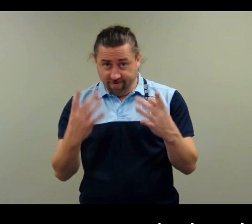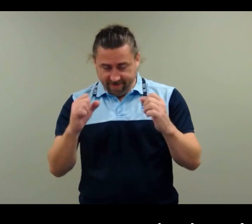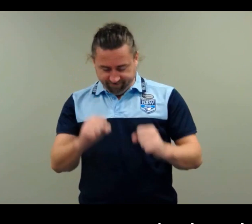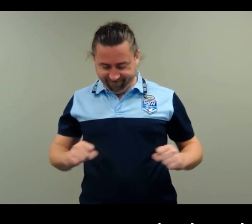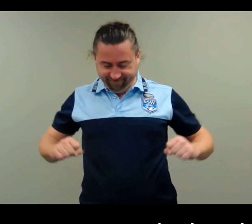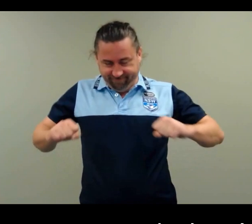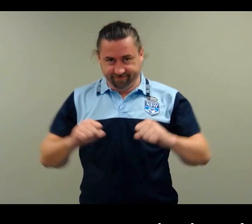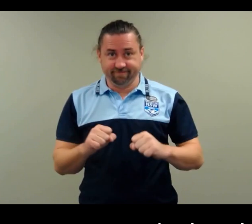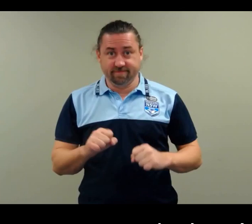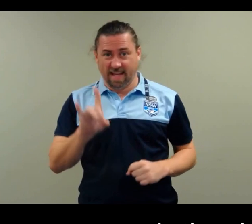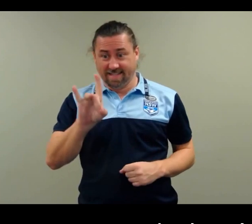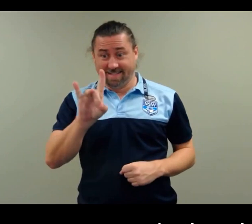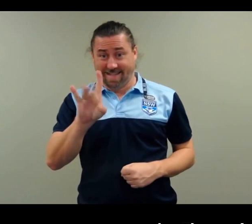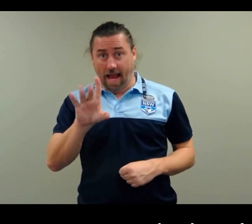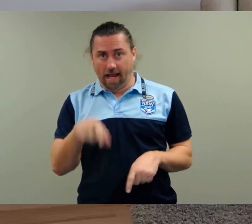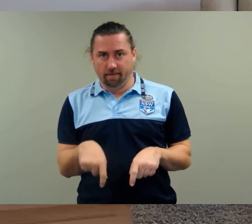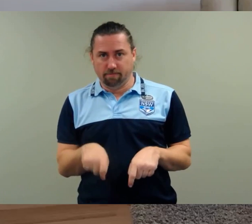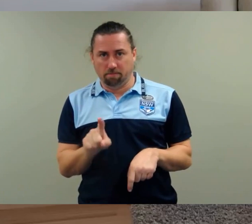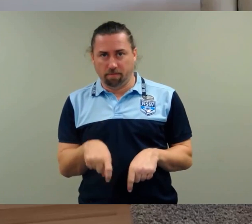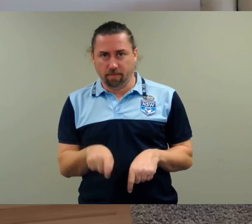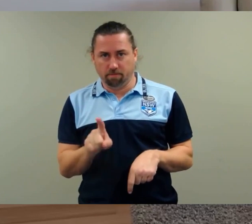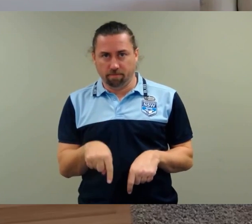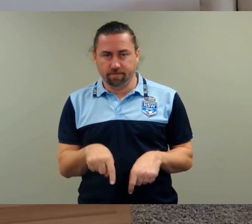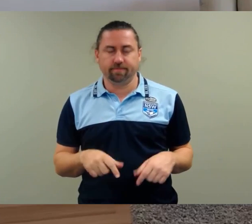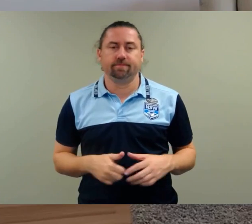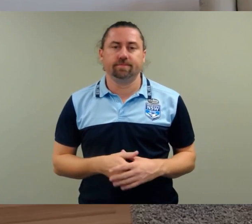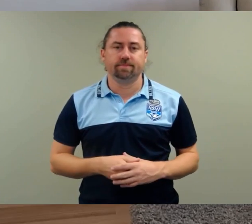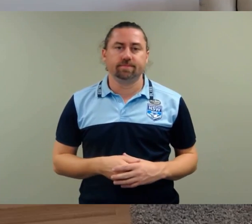Let's go, 10 times on our right side.